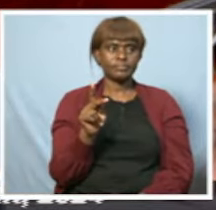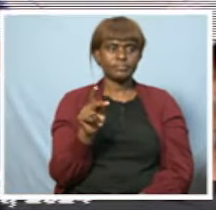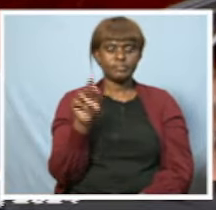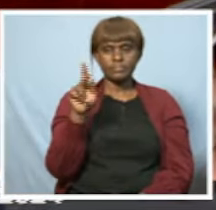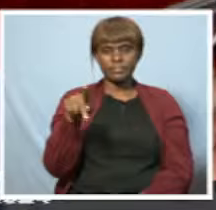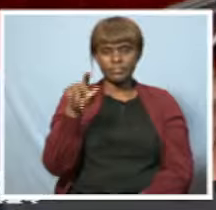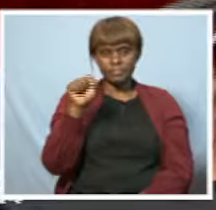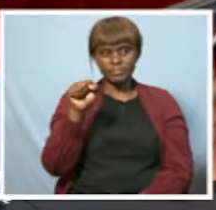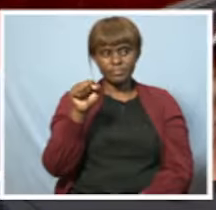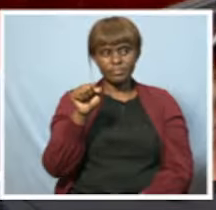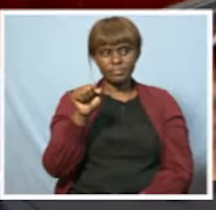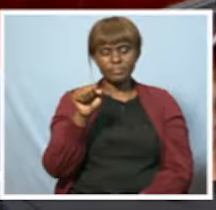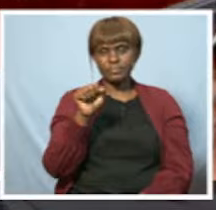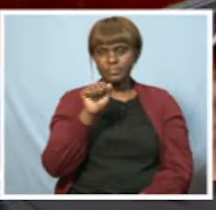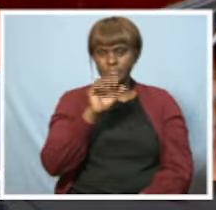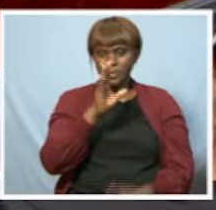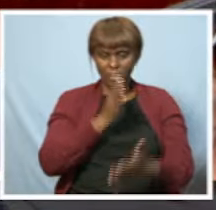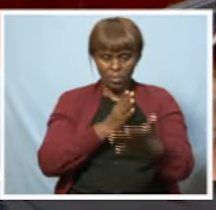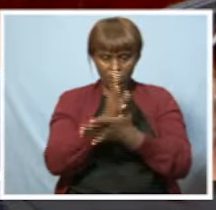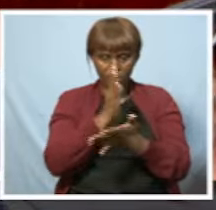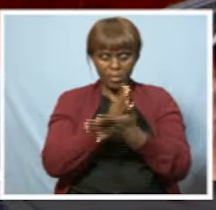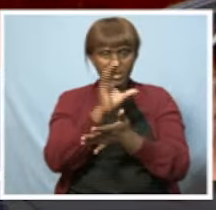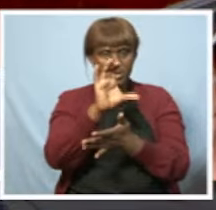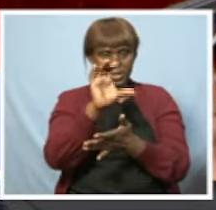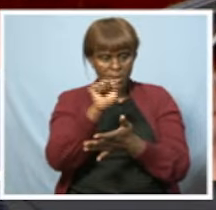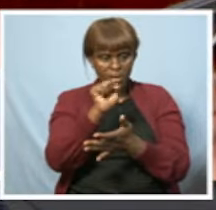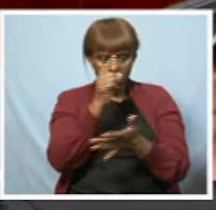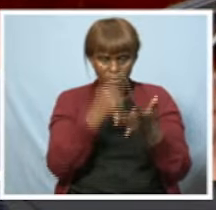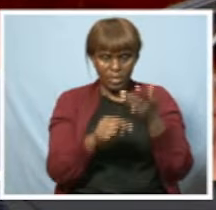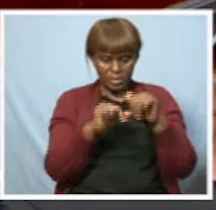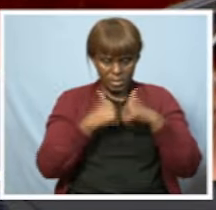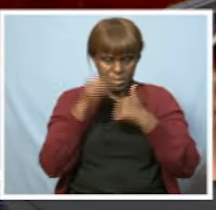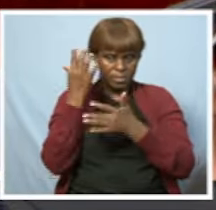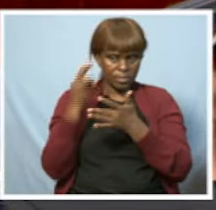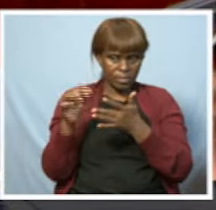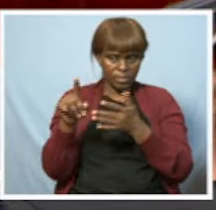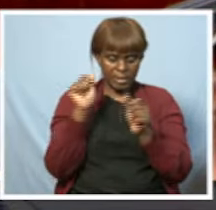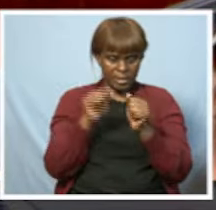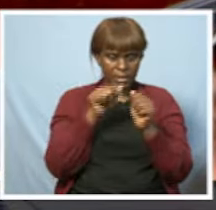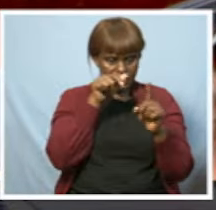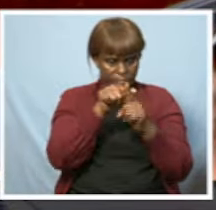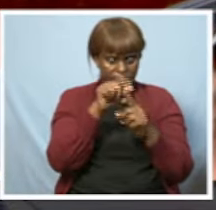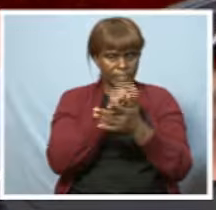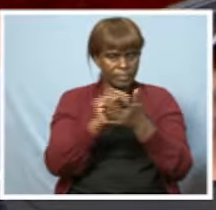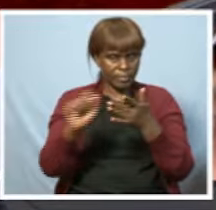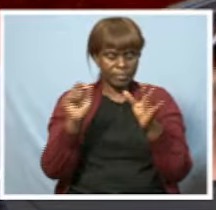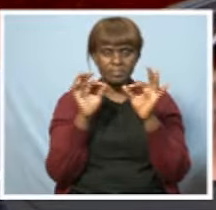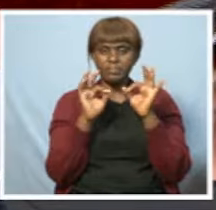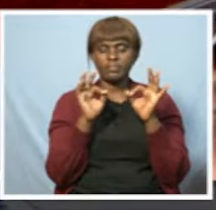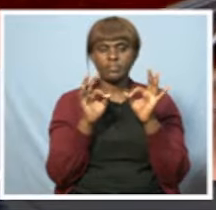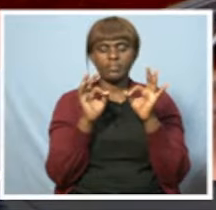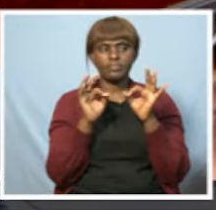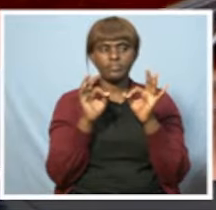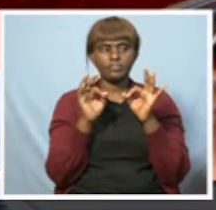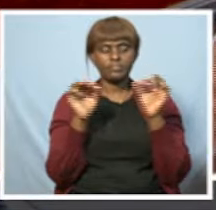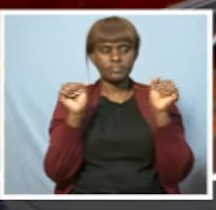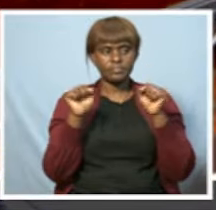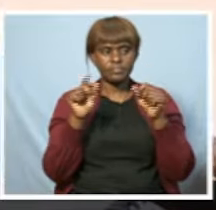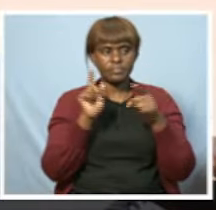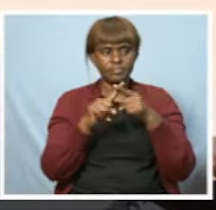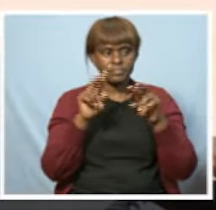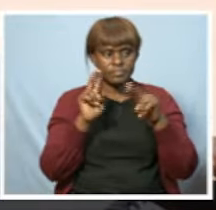Yes, what is the correct context so that even our secretariat captures it well? Yes, Chair.